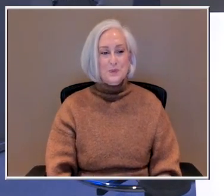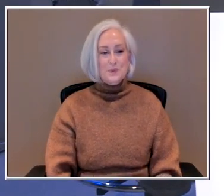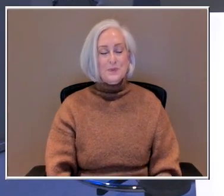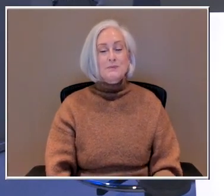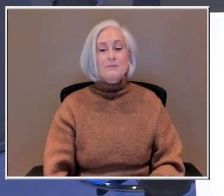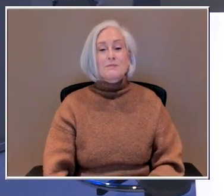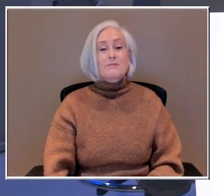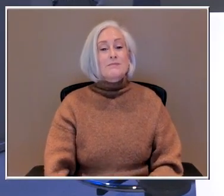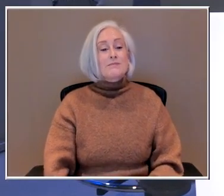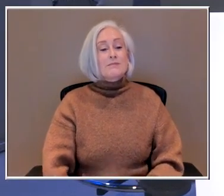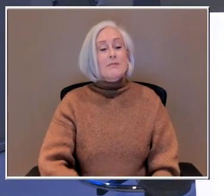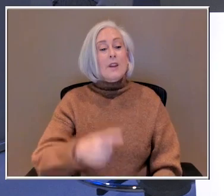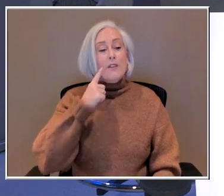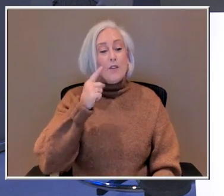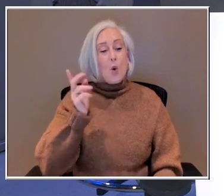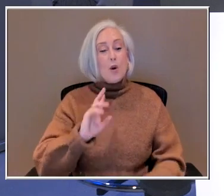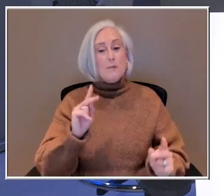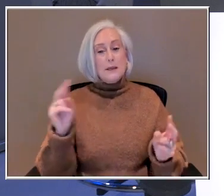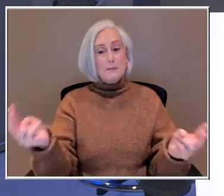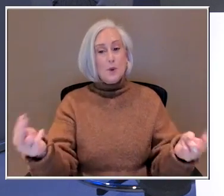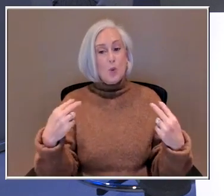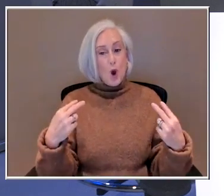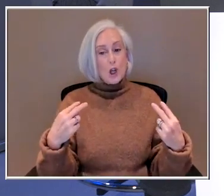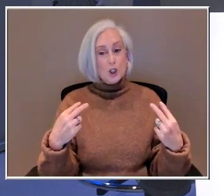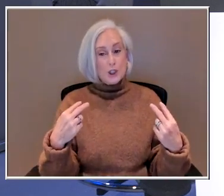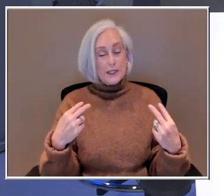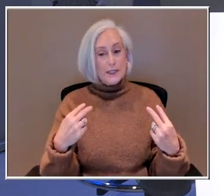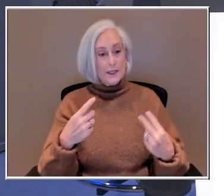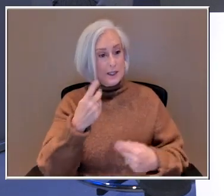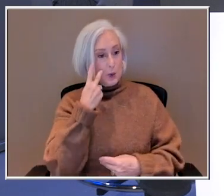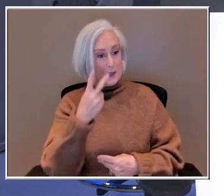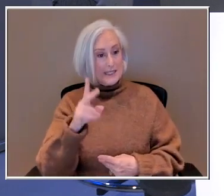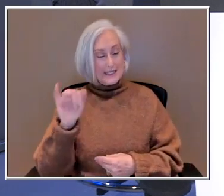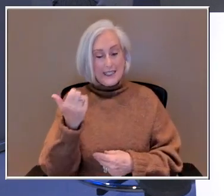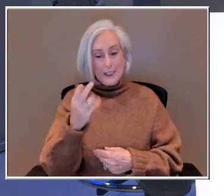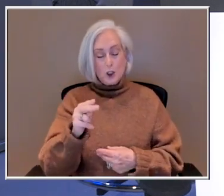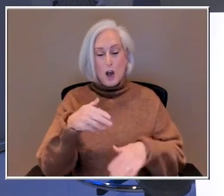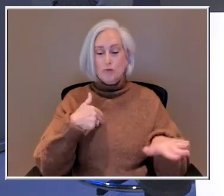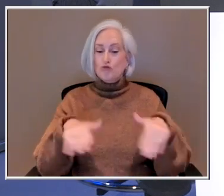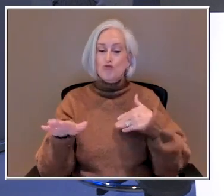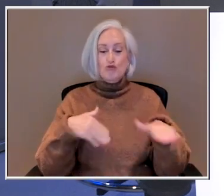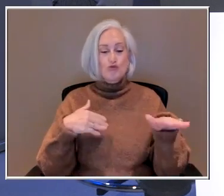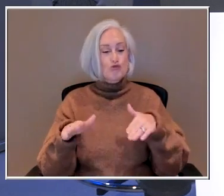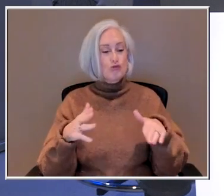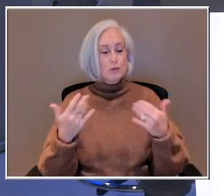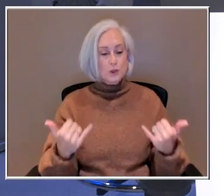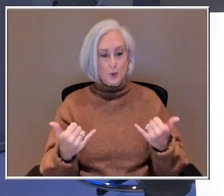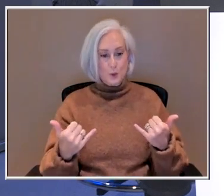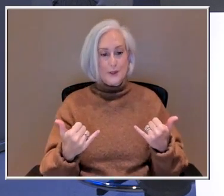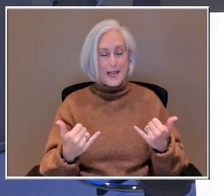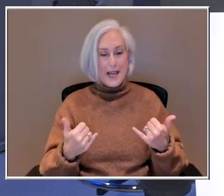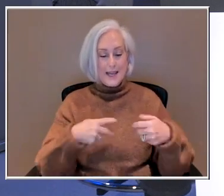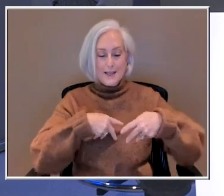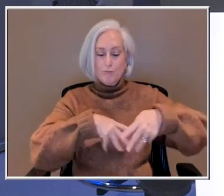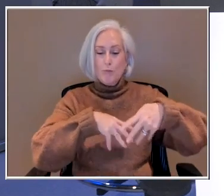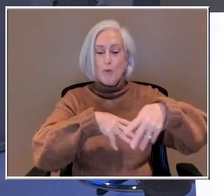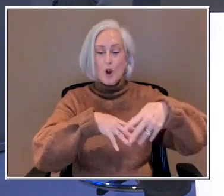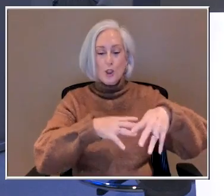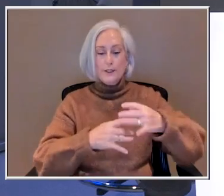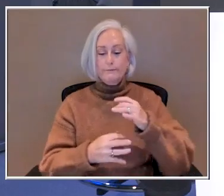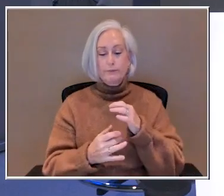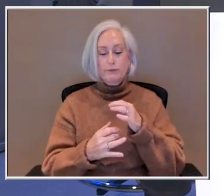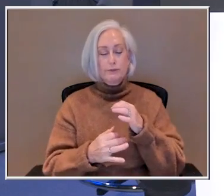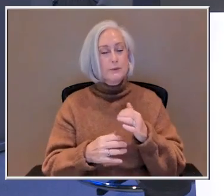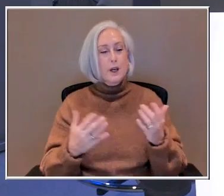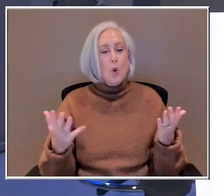For viewers watching, Nathan, when we see John moving today in that video out on the field doing his thing, what are we